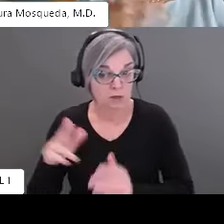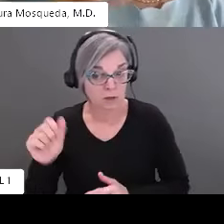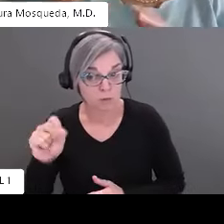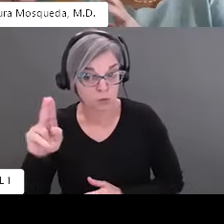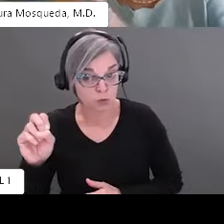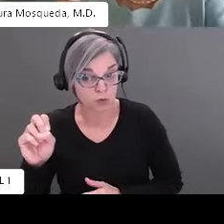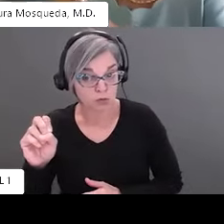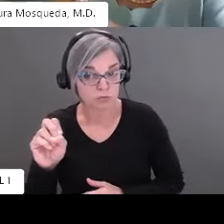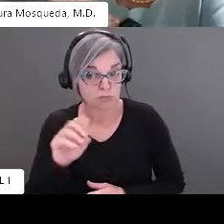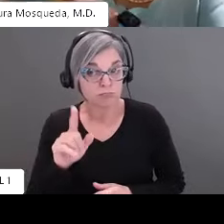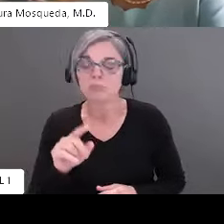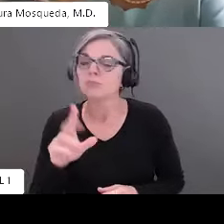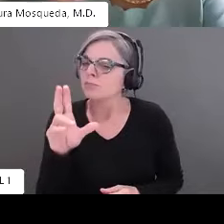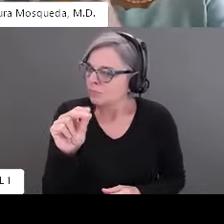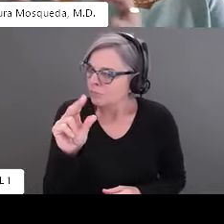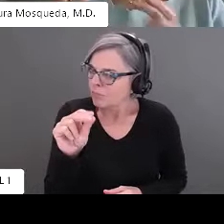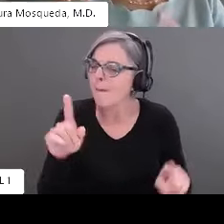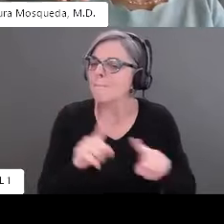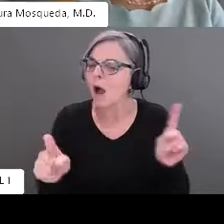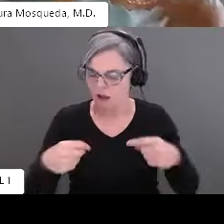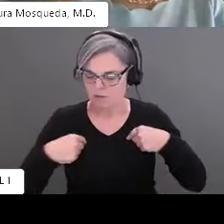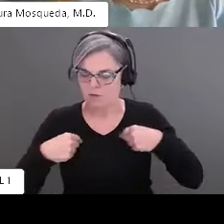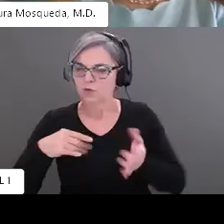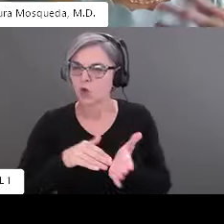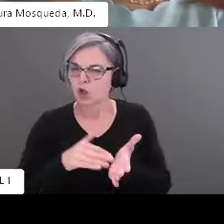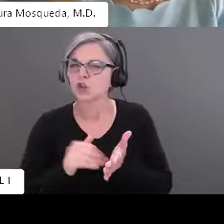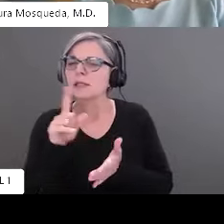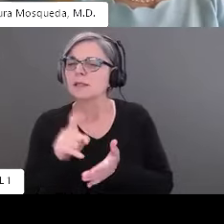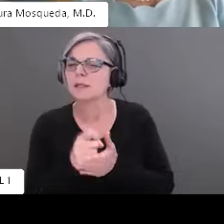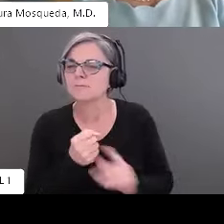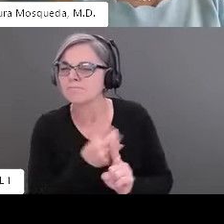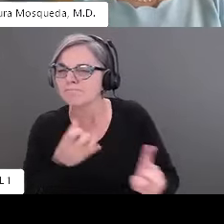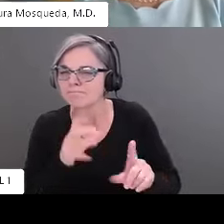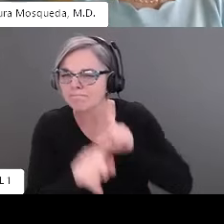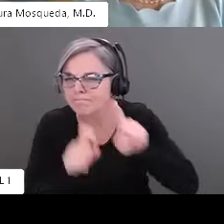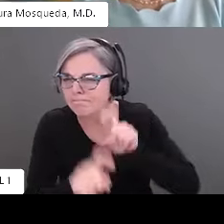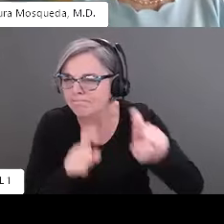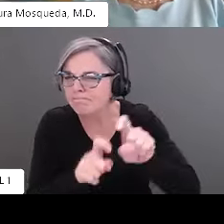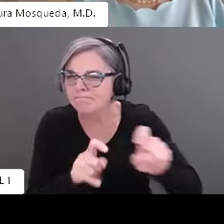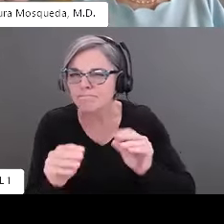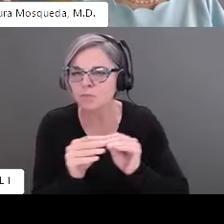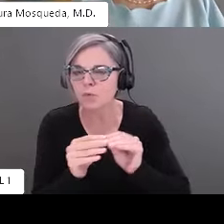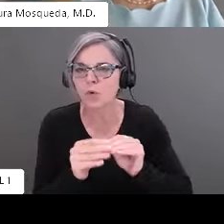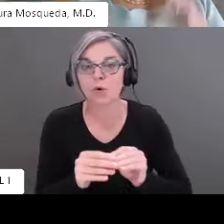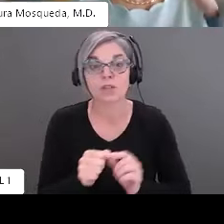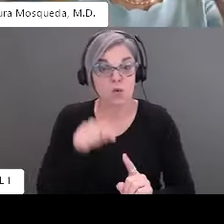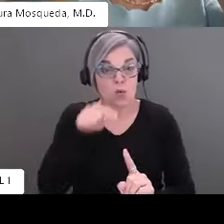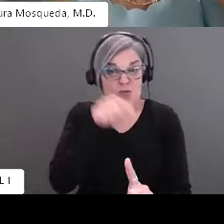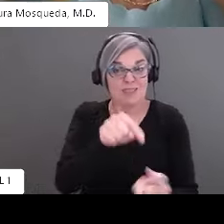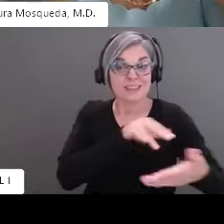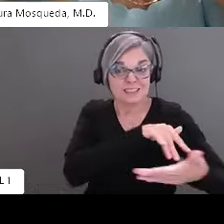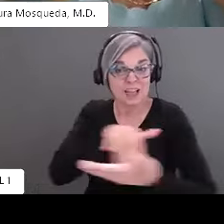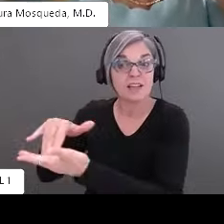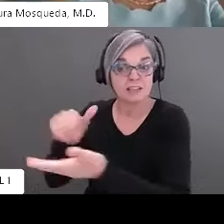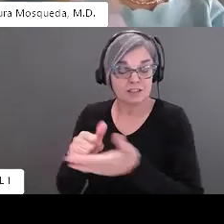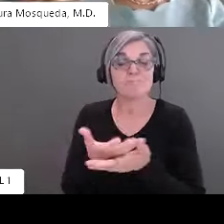that these data from our studies have made it into textbooks for nurses and physicians